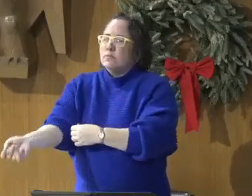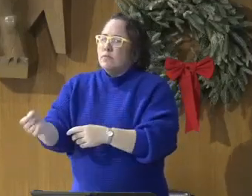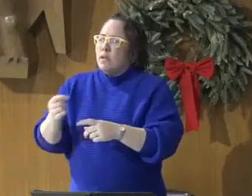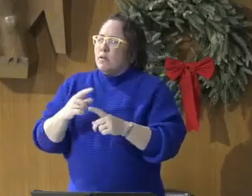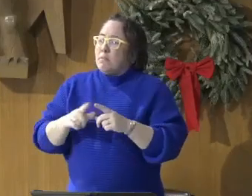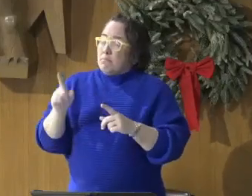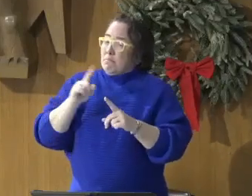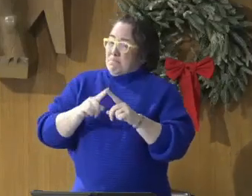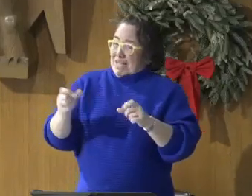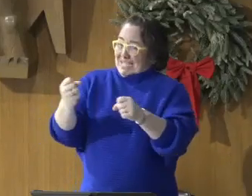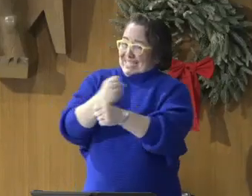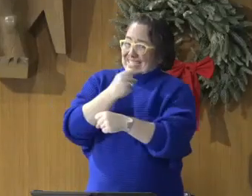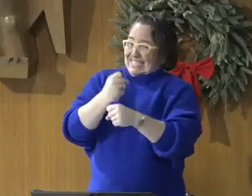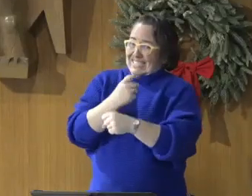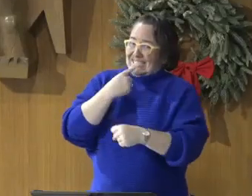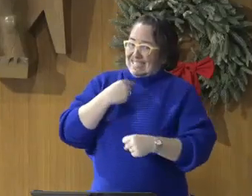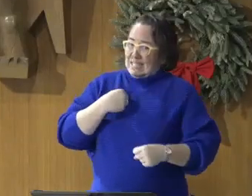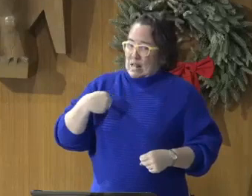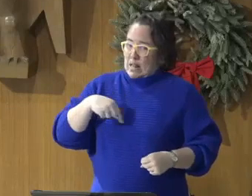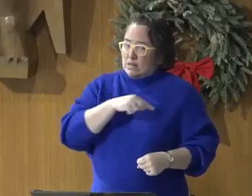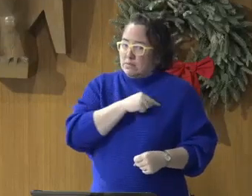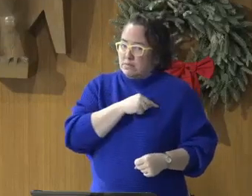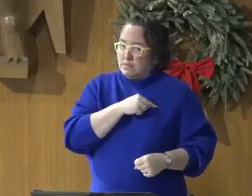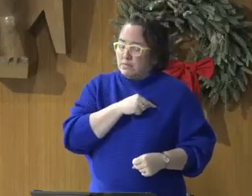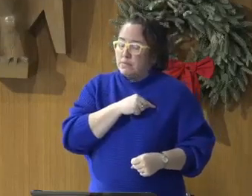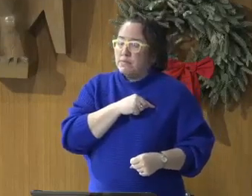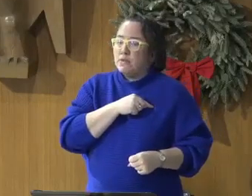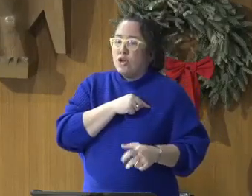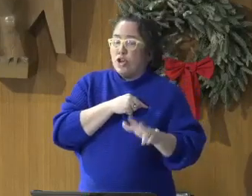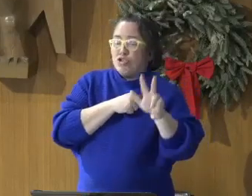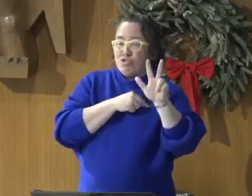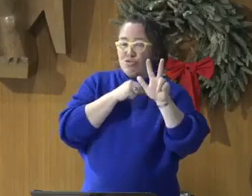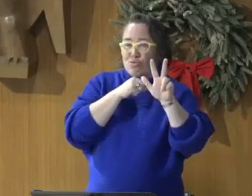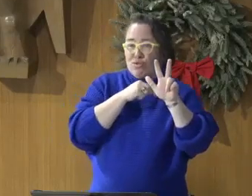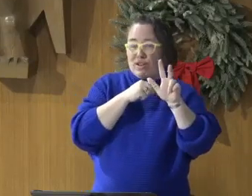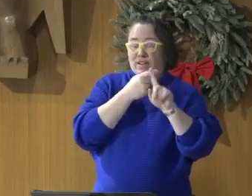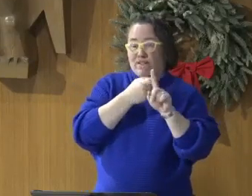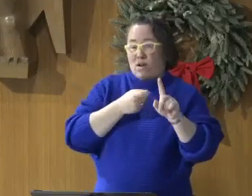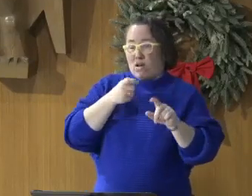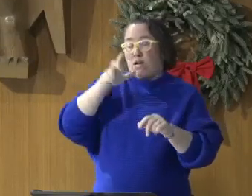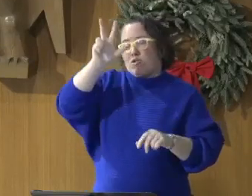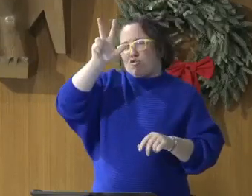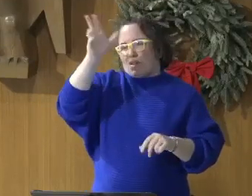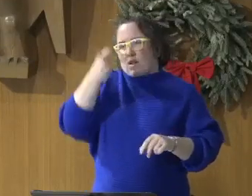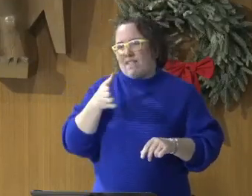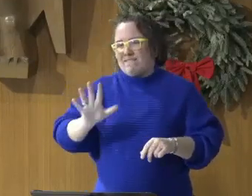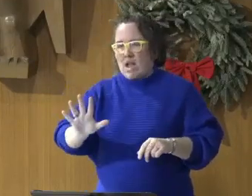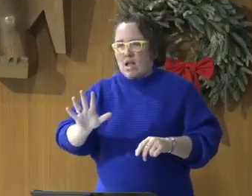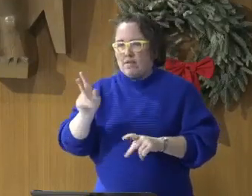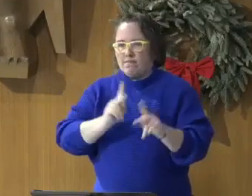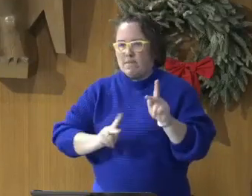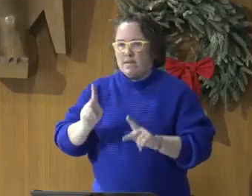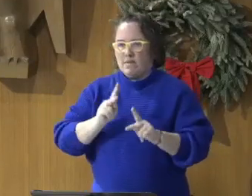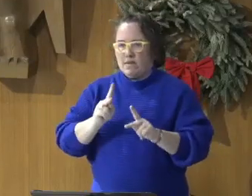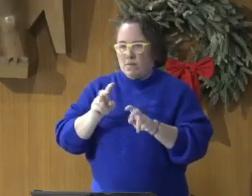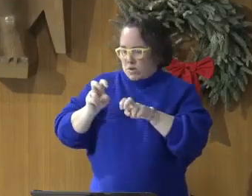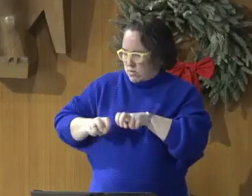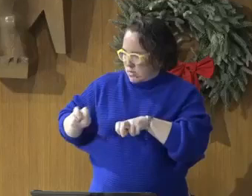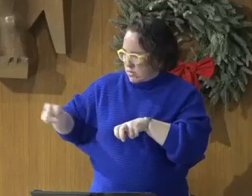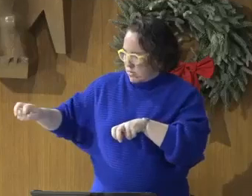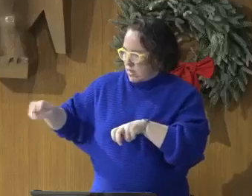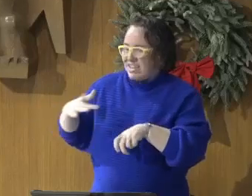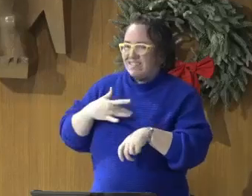Statistically speaking, three out of five people sitting around you are currently